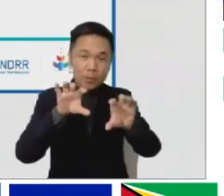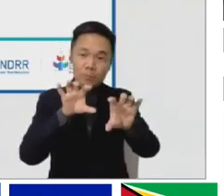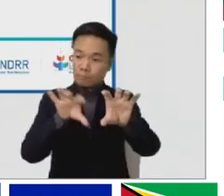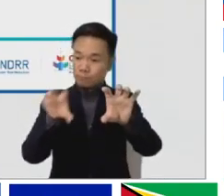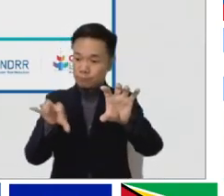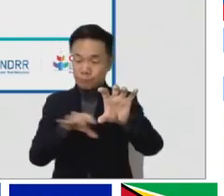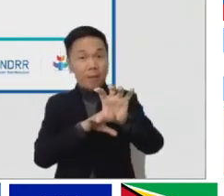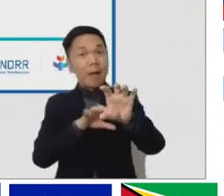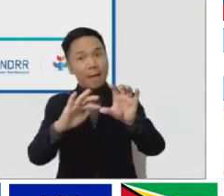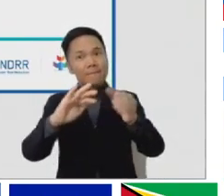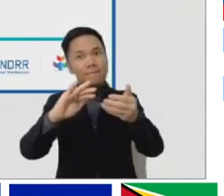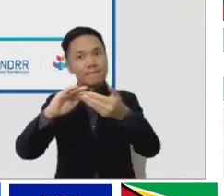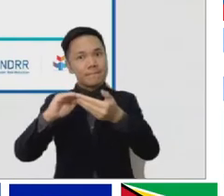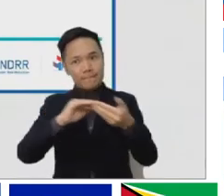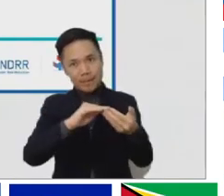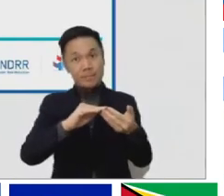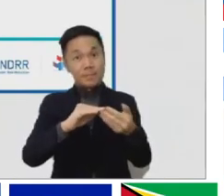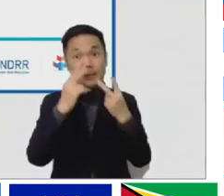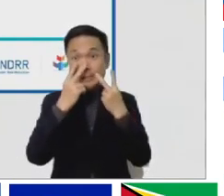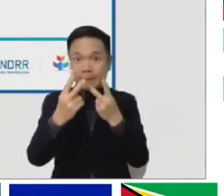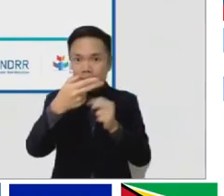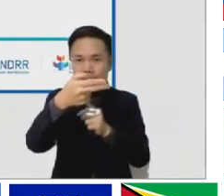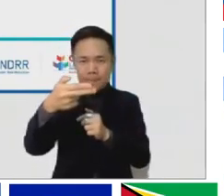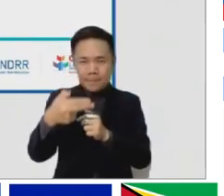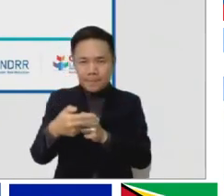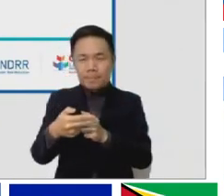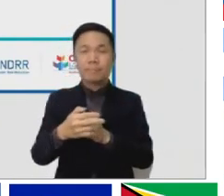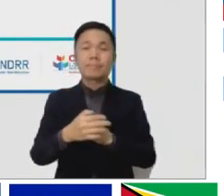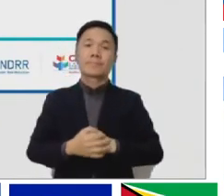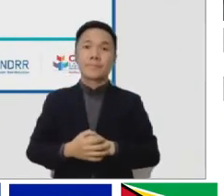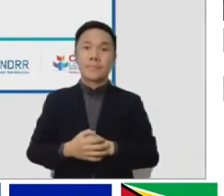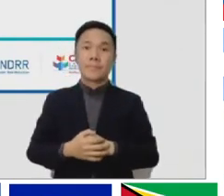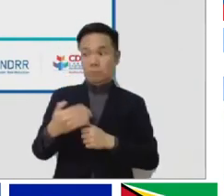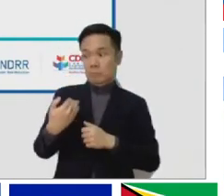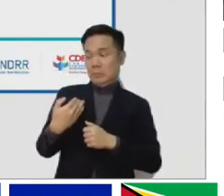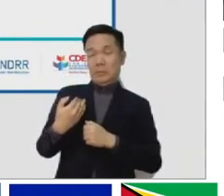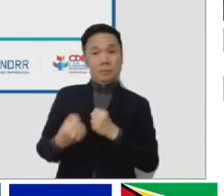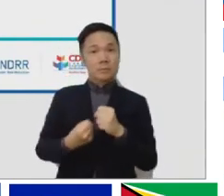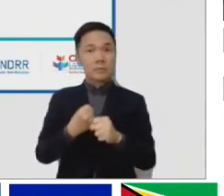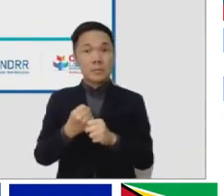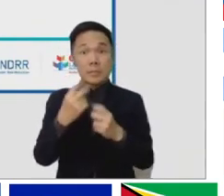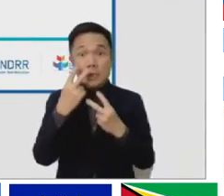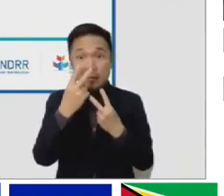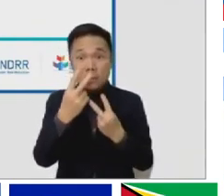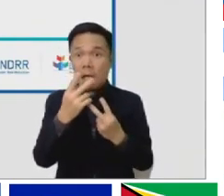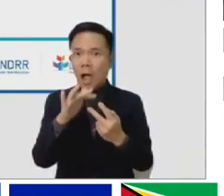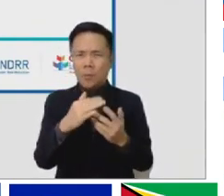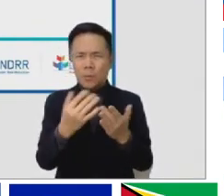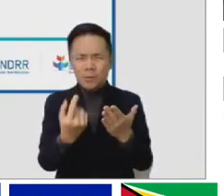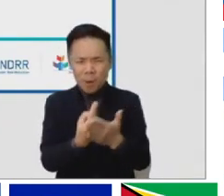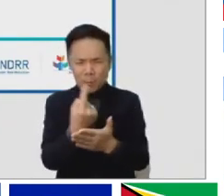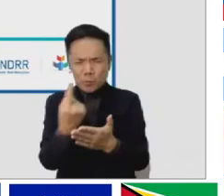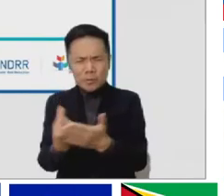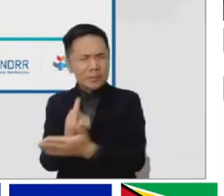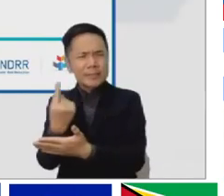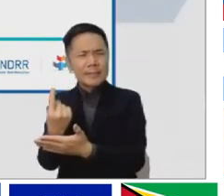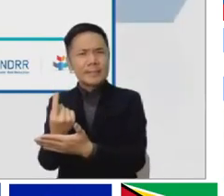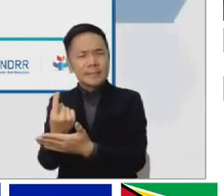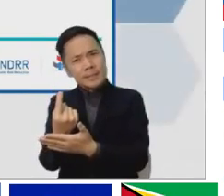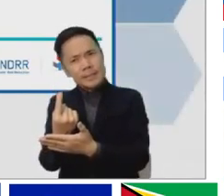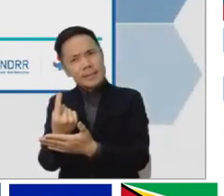diagram. I think the season also taught us how to maximize opportunities, because as challenging